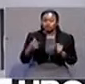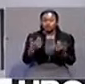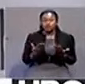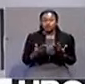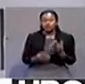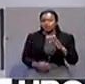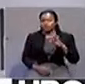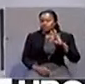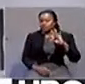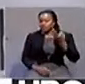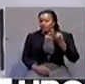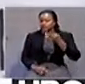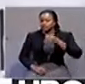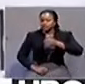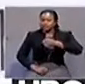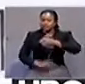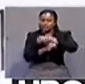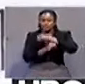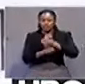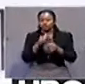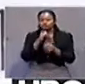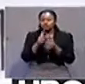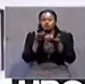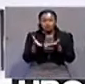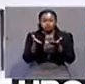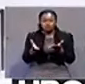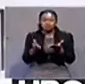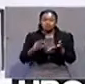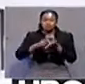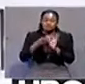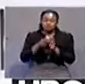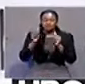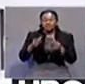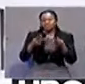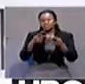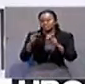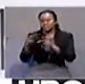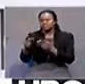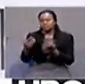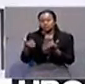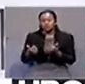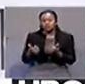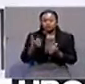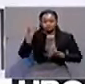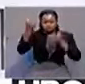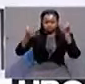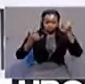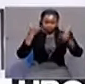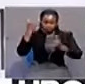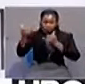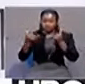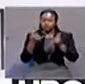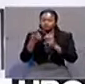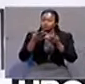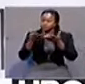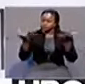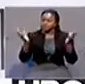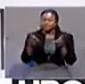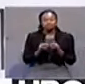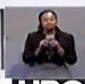third seconder is not visible, so we'll just go straight to the contributions. There are so many,